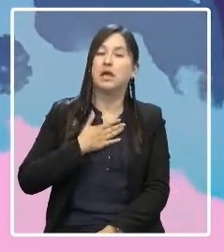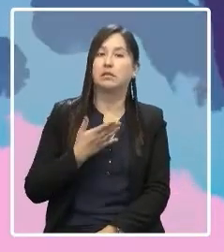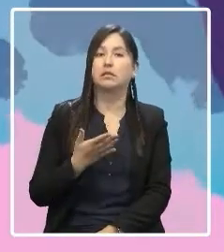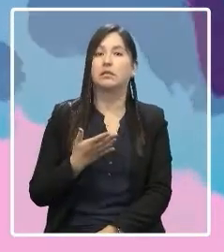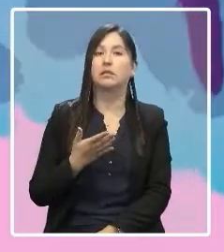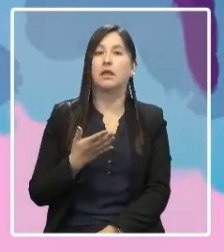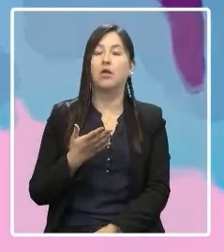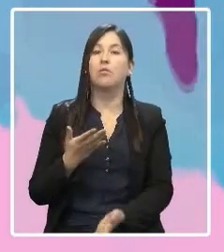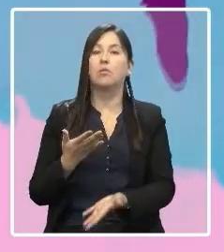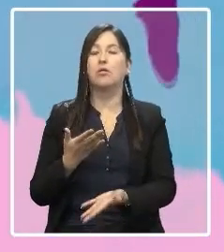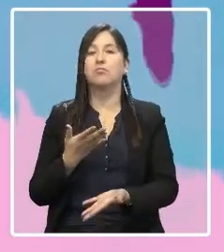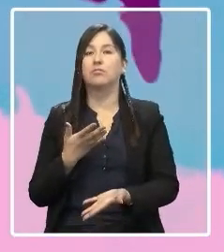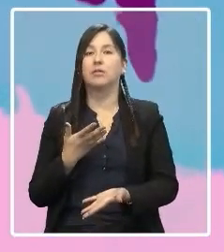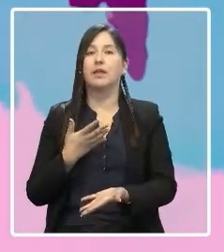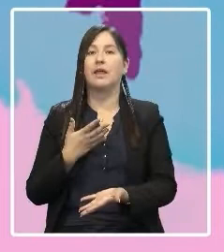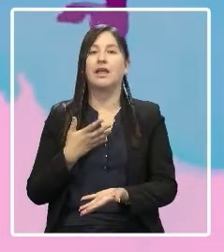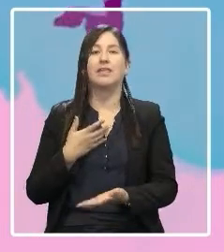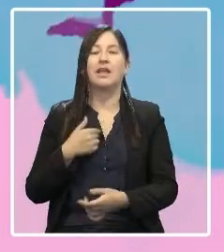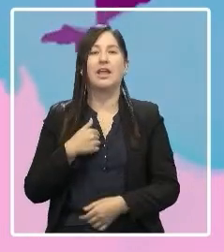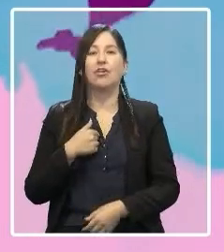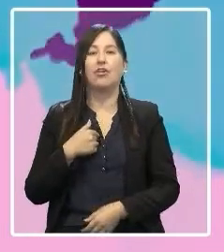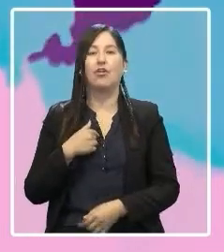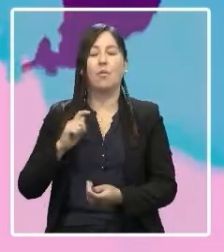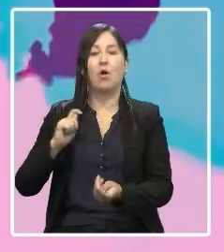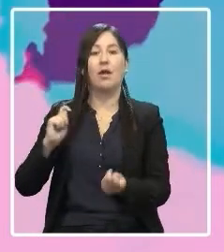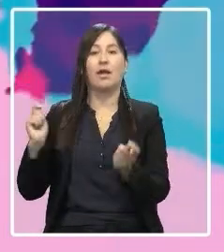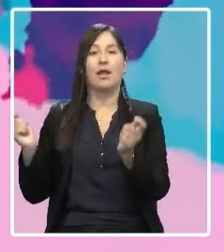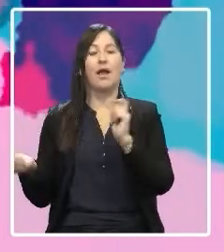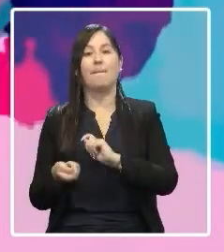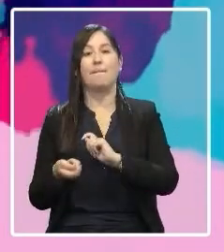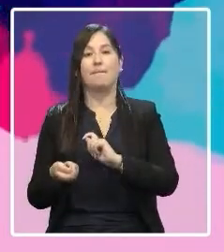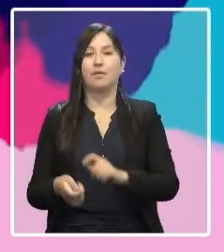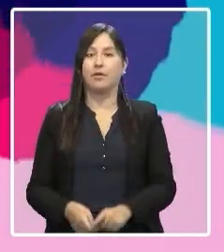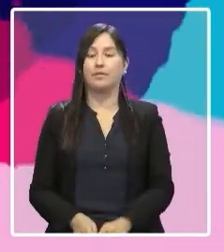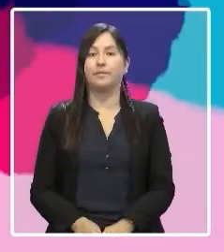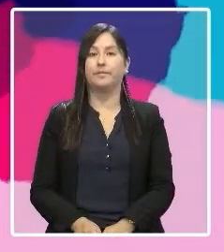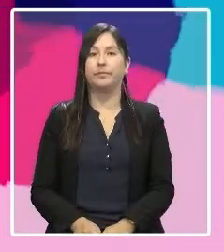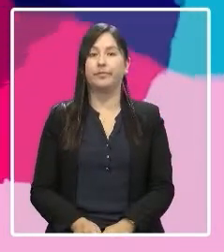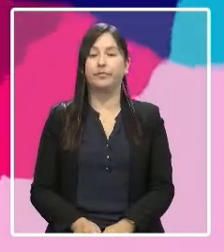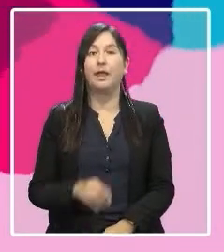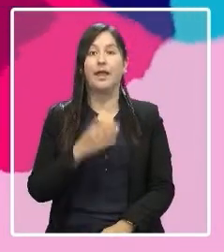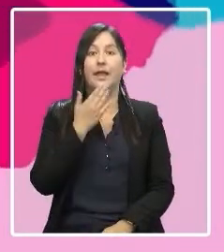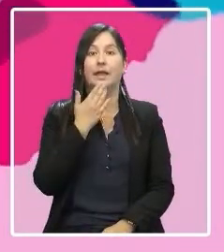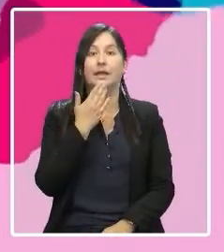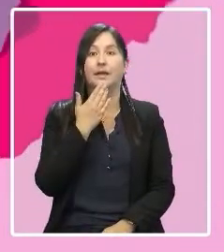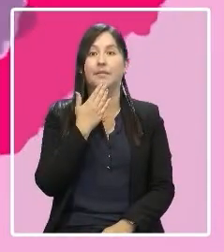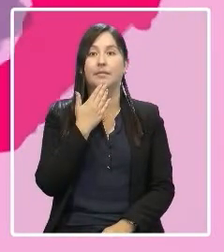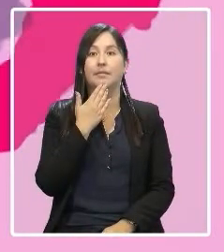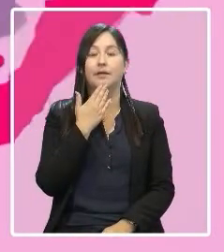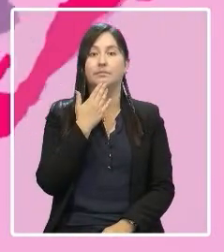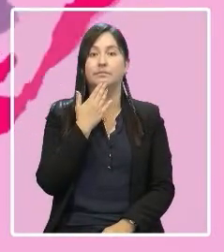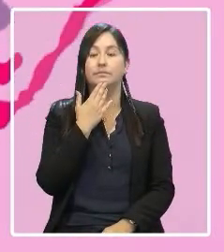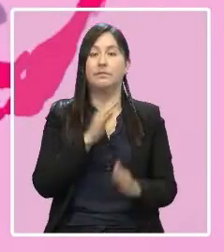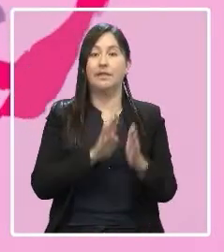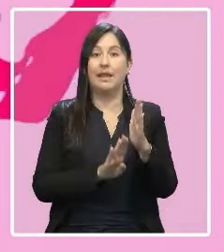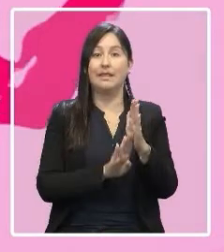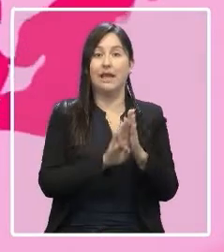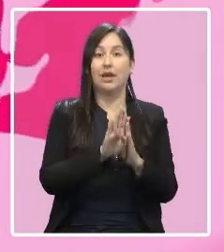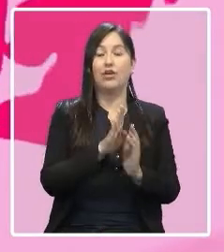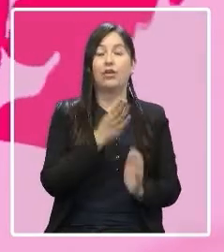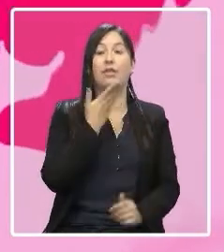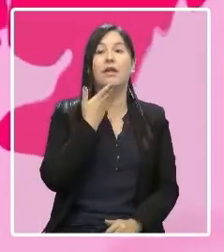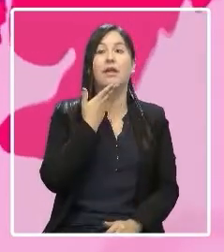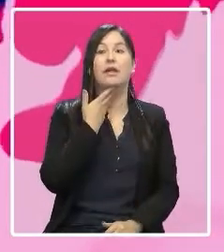factors that are important in terms of the development of online addictions is disinhibition. And this is the idea that when we go online,